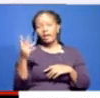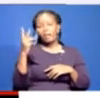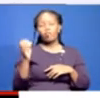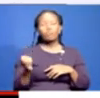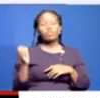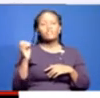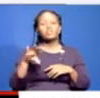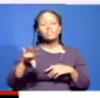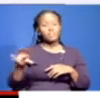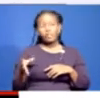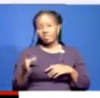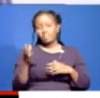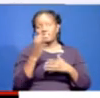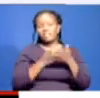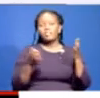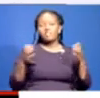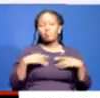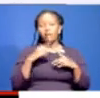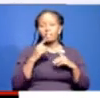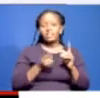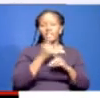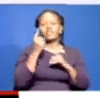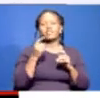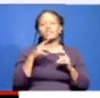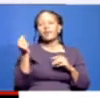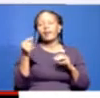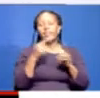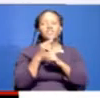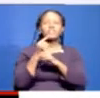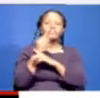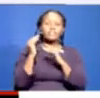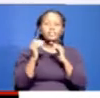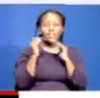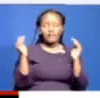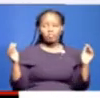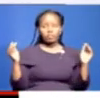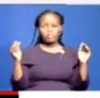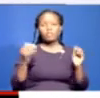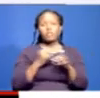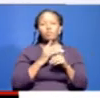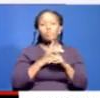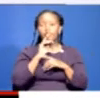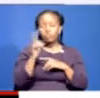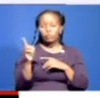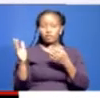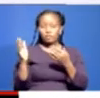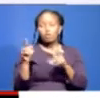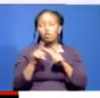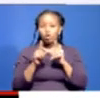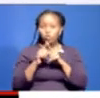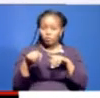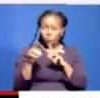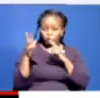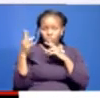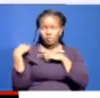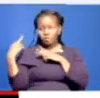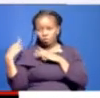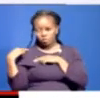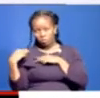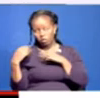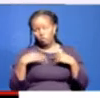haven't even started and some who are at different stages, to do their part so that we have this